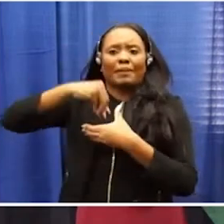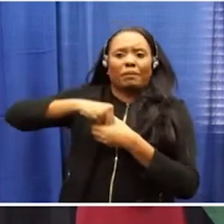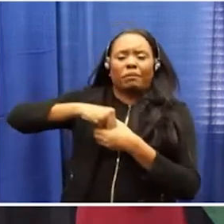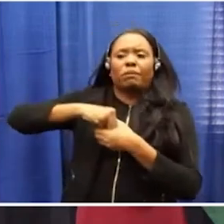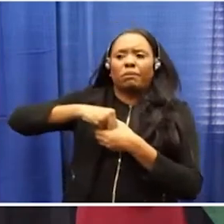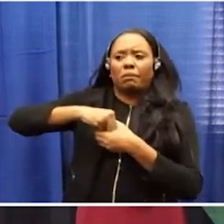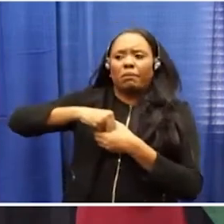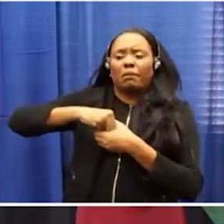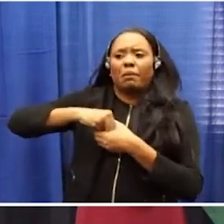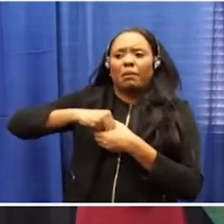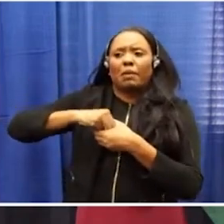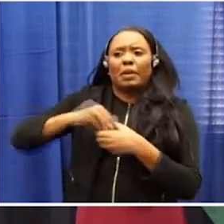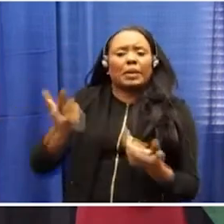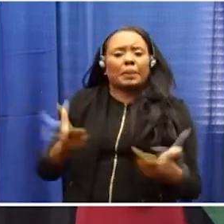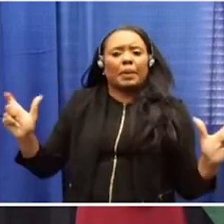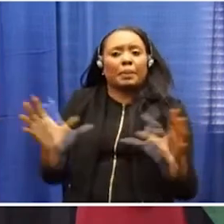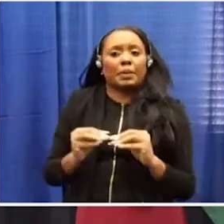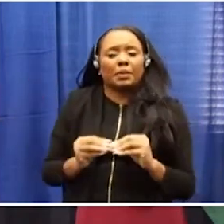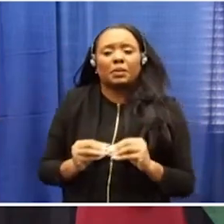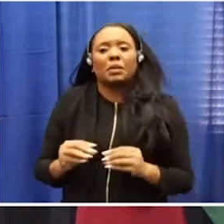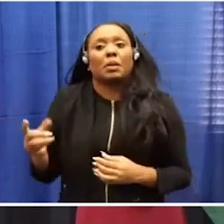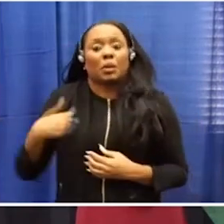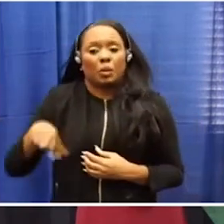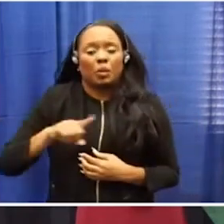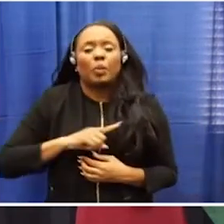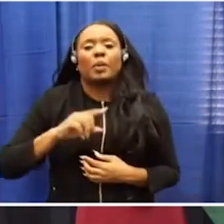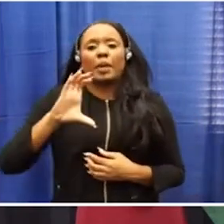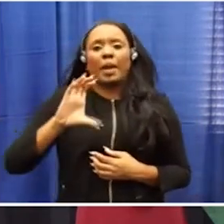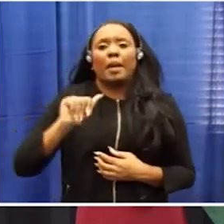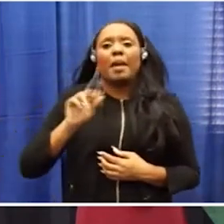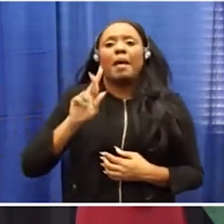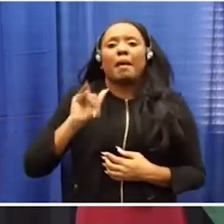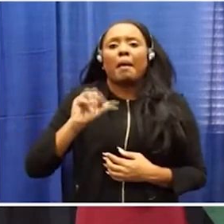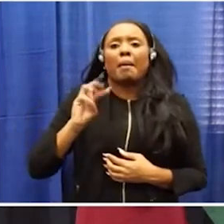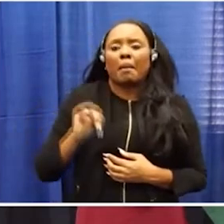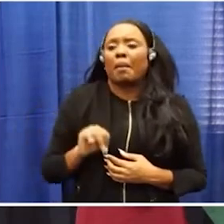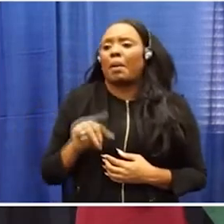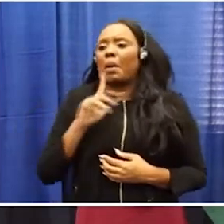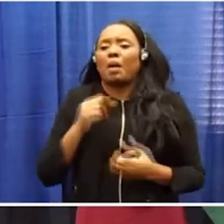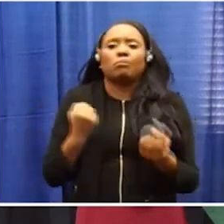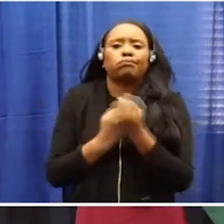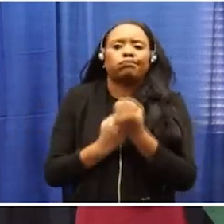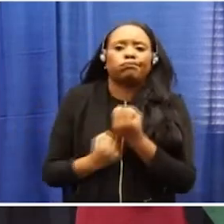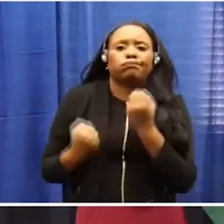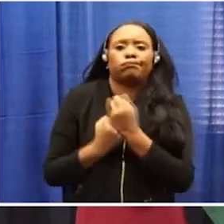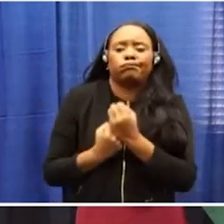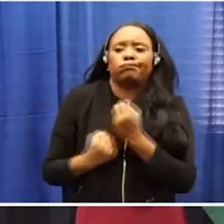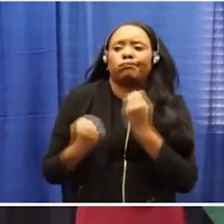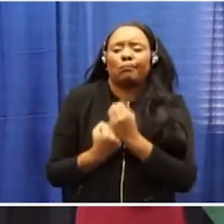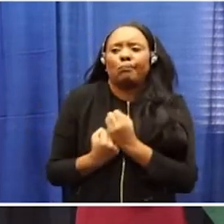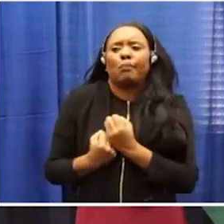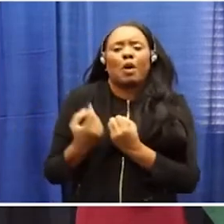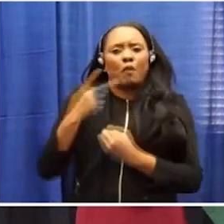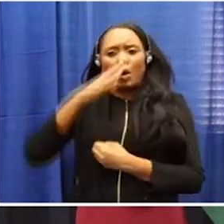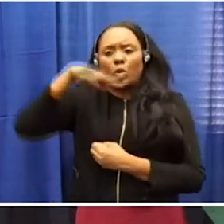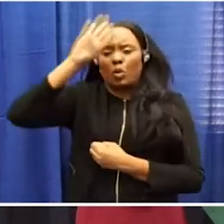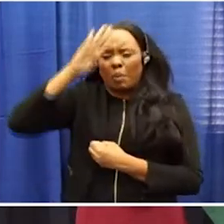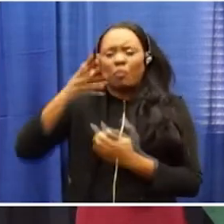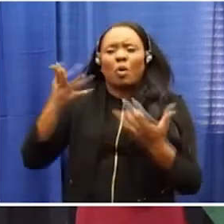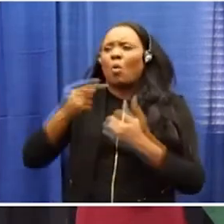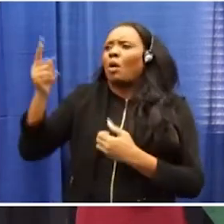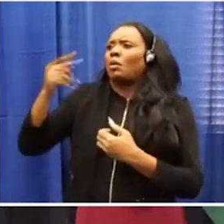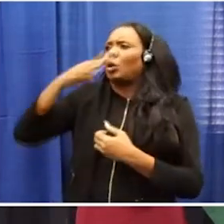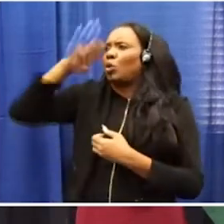in CARICOM remain committed and constant in our advocacy for Cuba to be fully integrated into